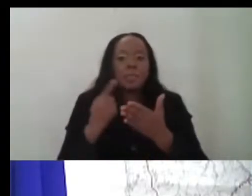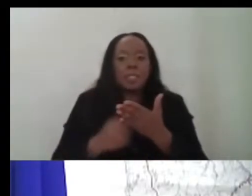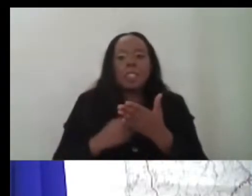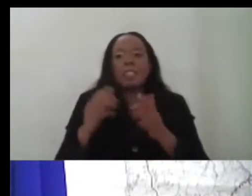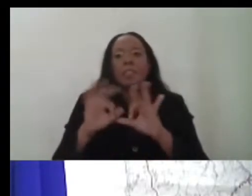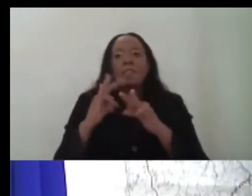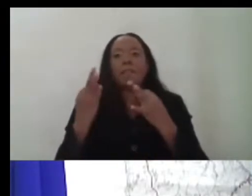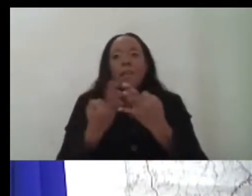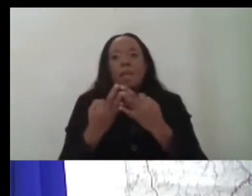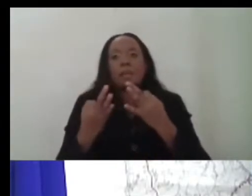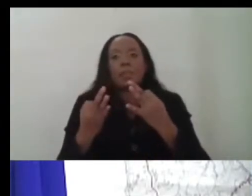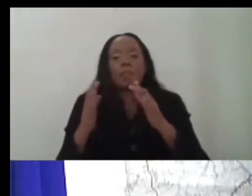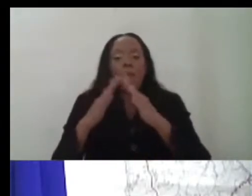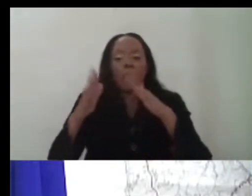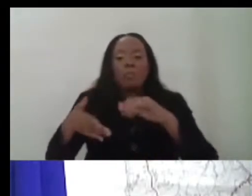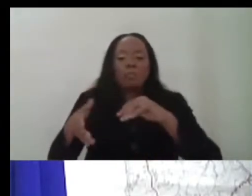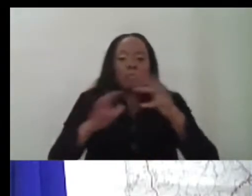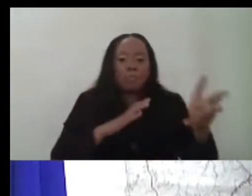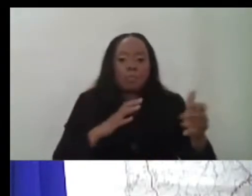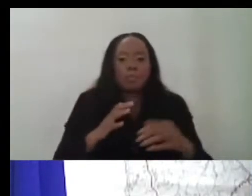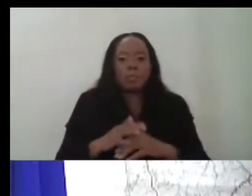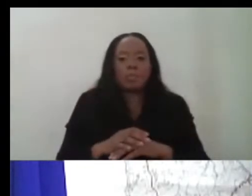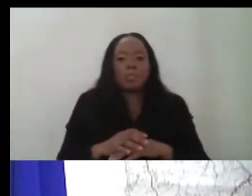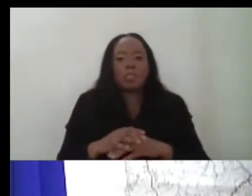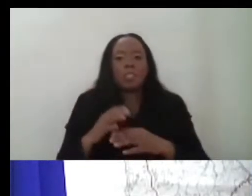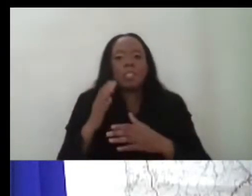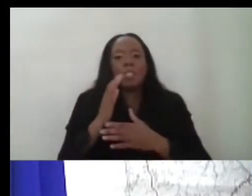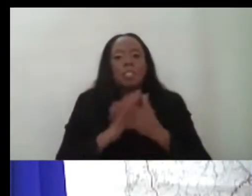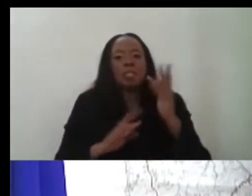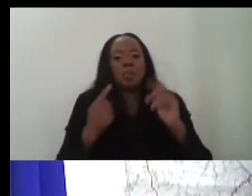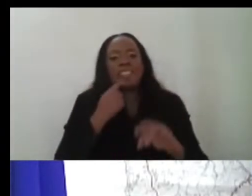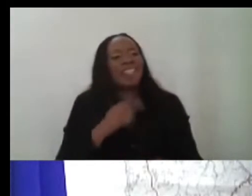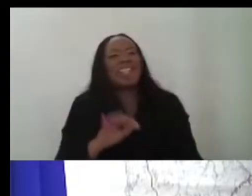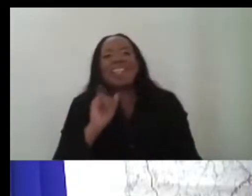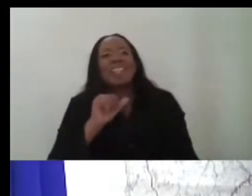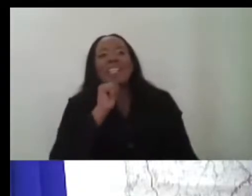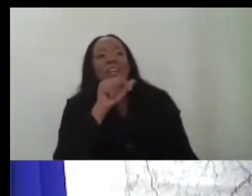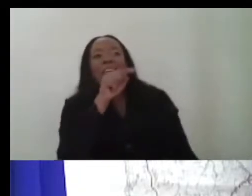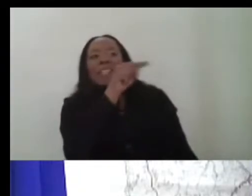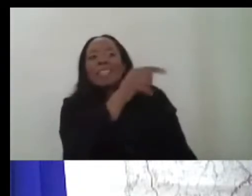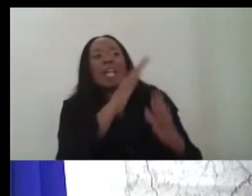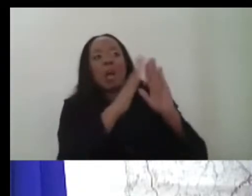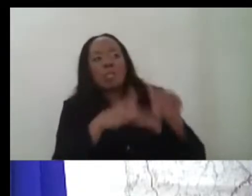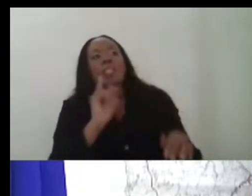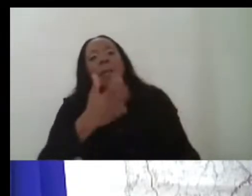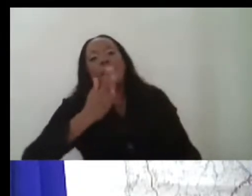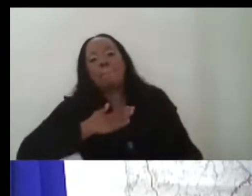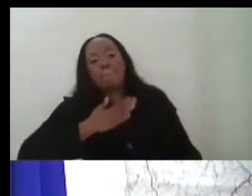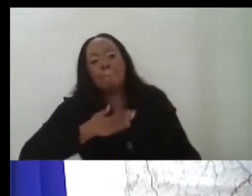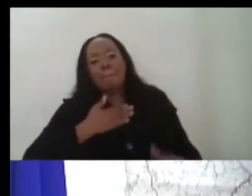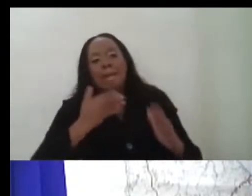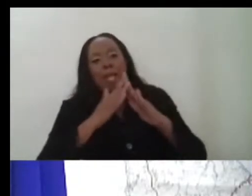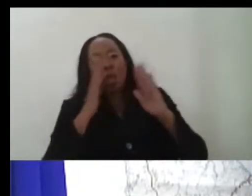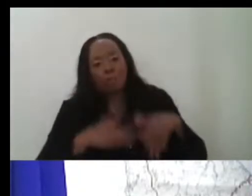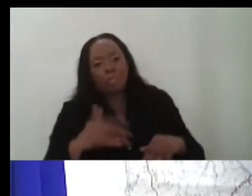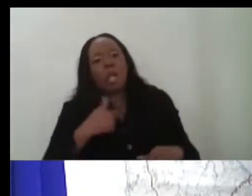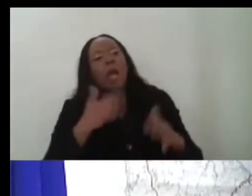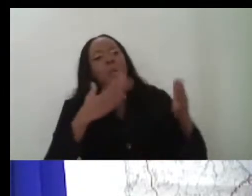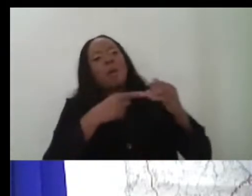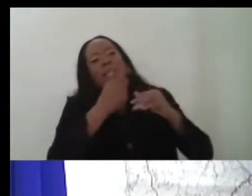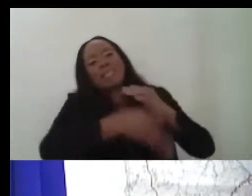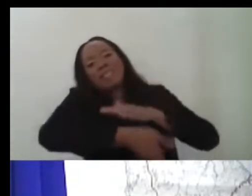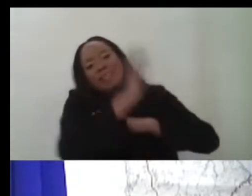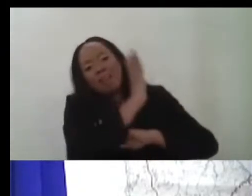repair or rebuild the houses, people came forward saying, that's not his house, it is my house. I always wanted him out, right?